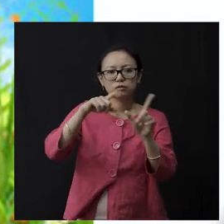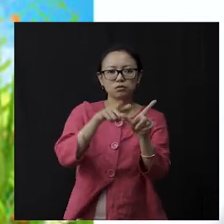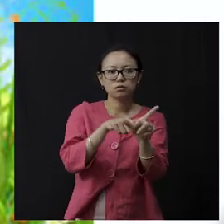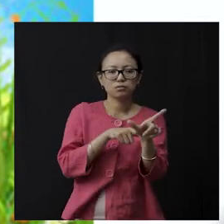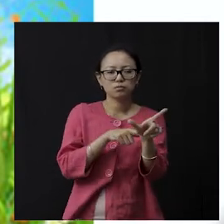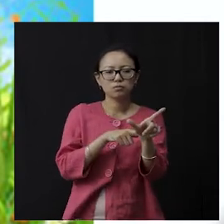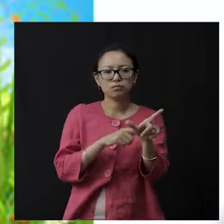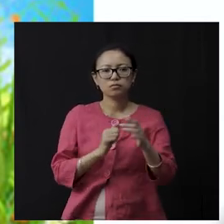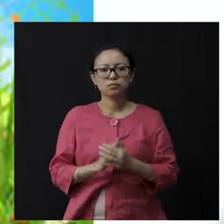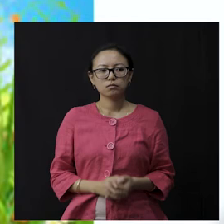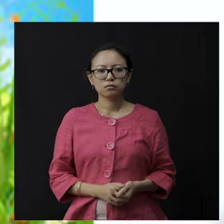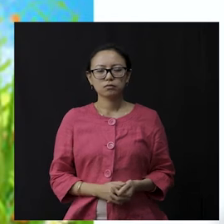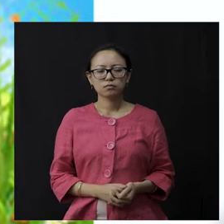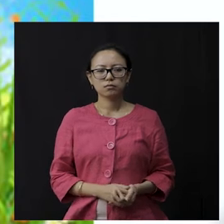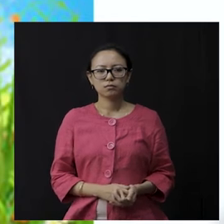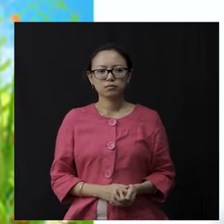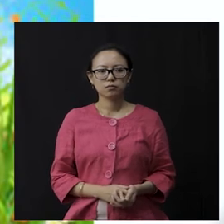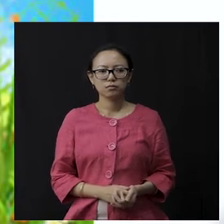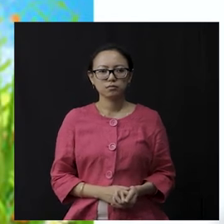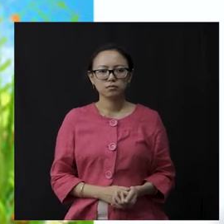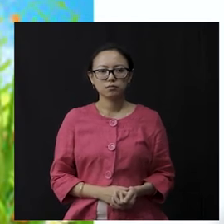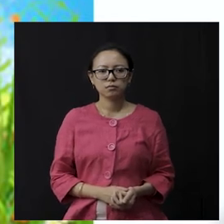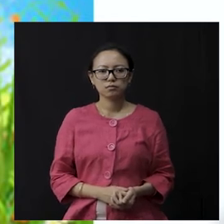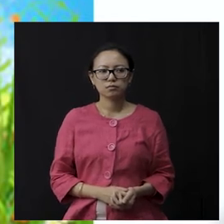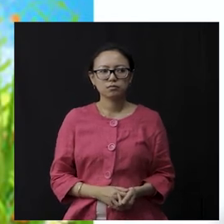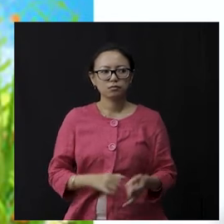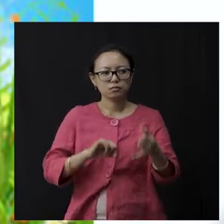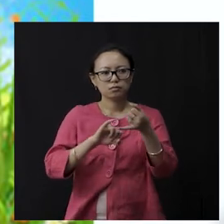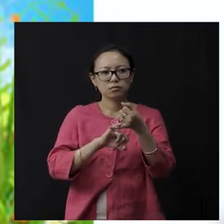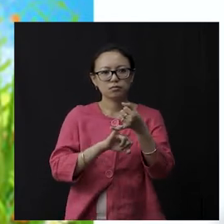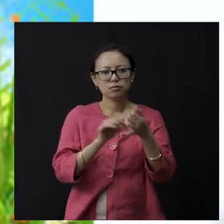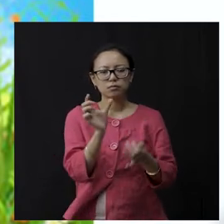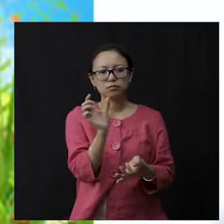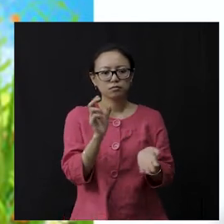S-K-Y. Sky. Then you have the sun,